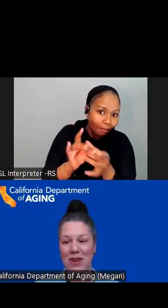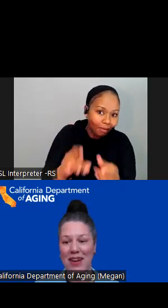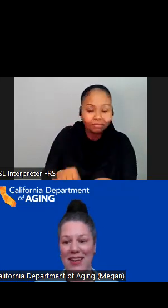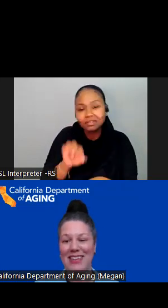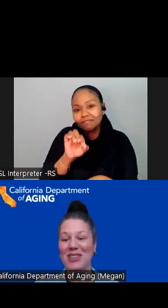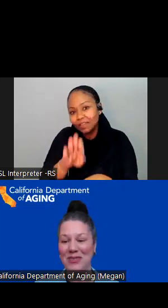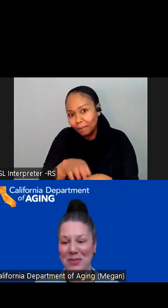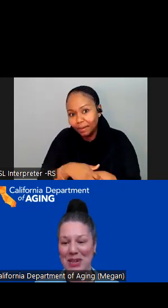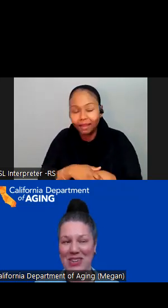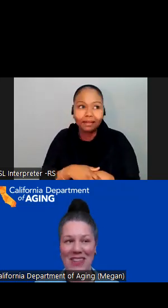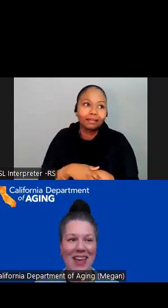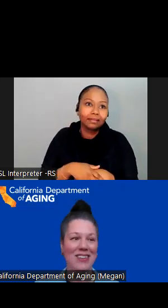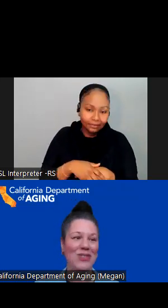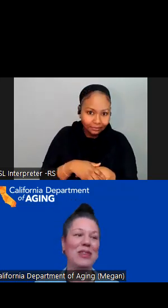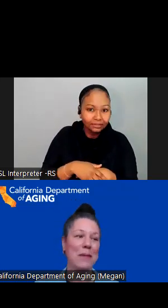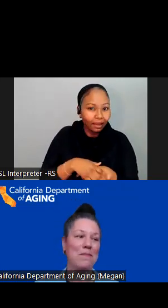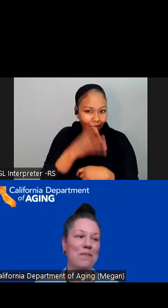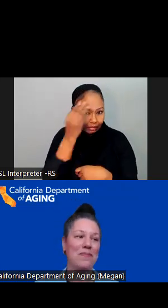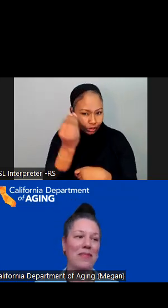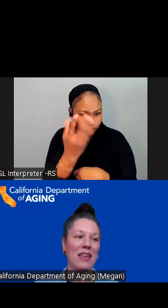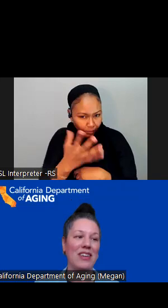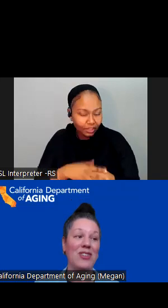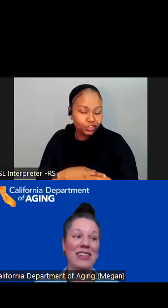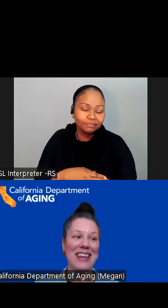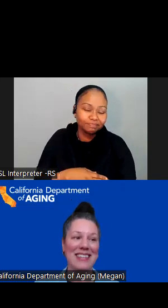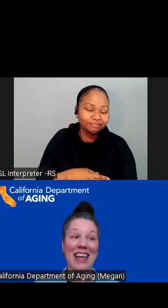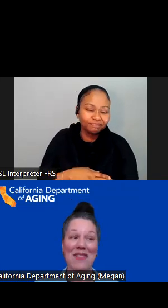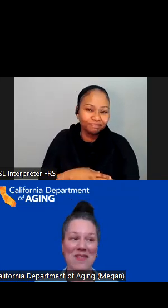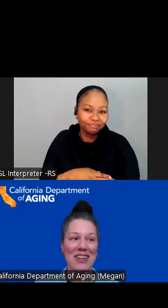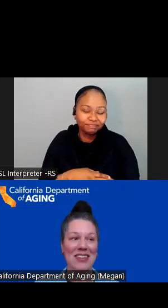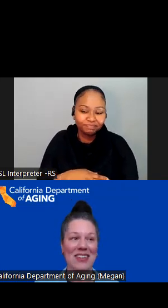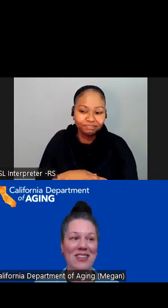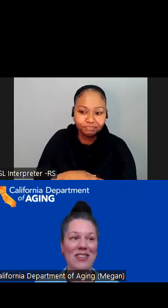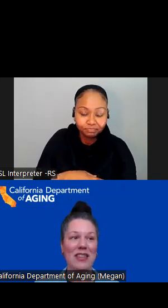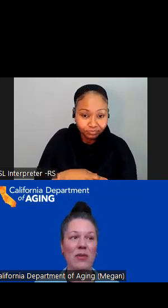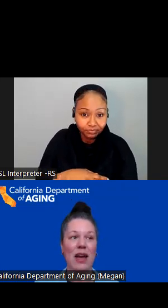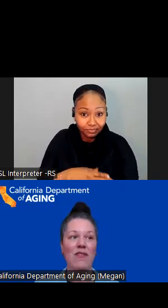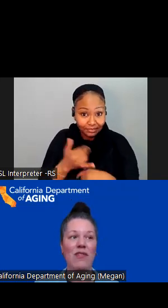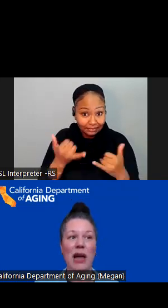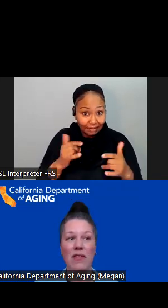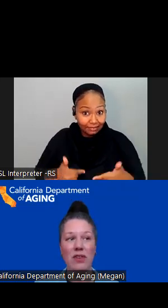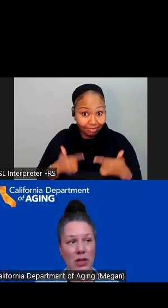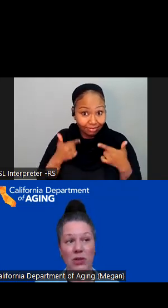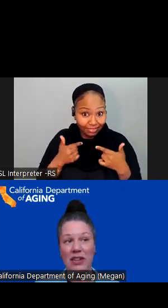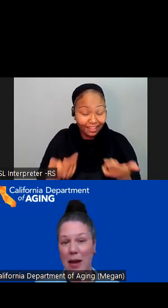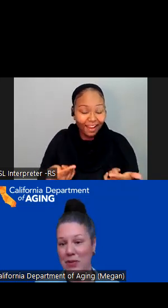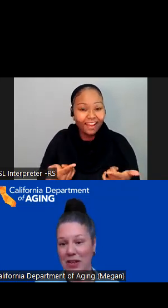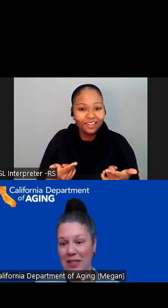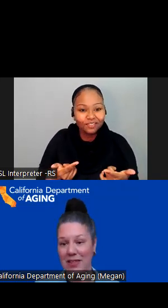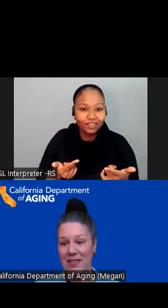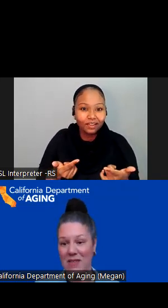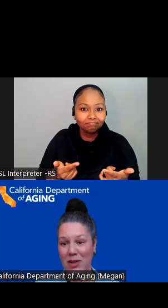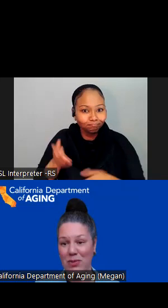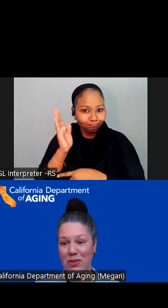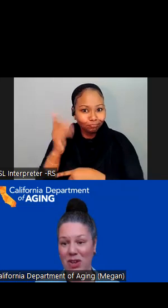we'll be providing additional information on that shortly. During today's live event, you'll see that we have live closed